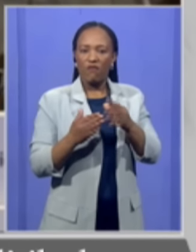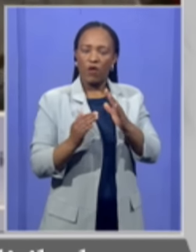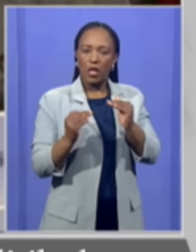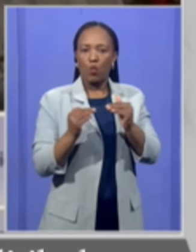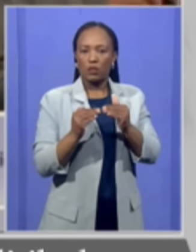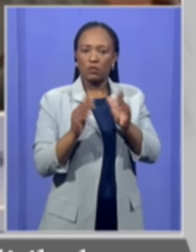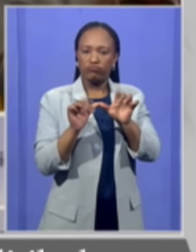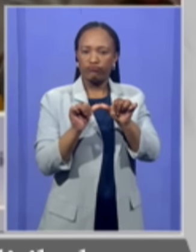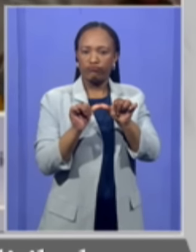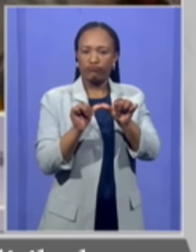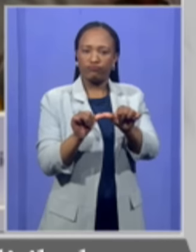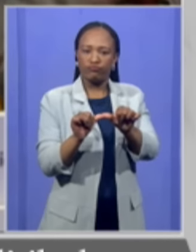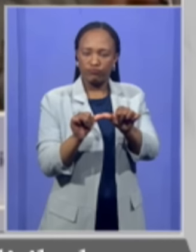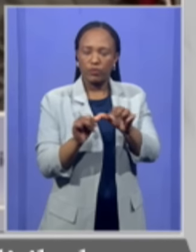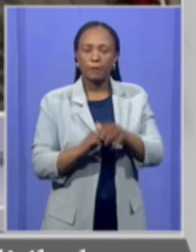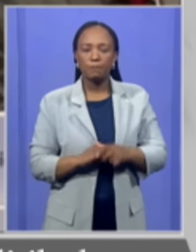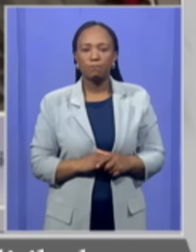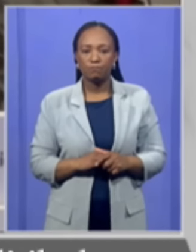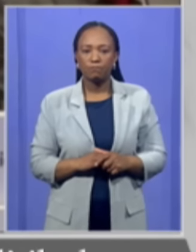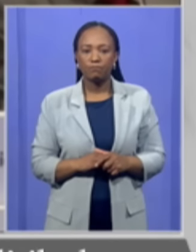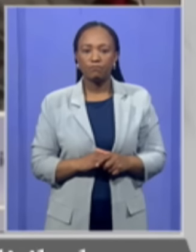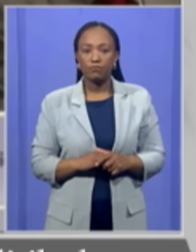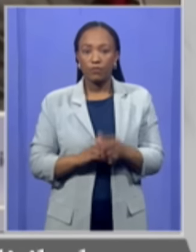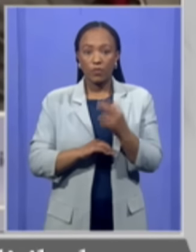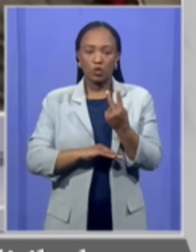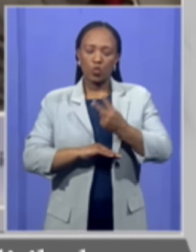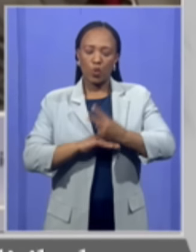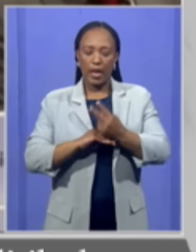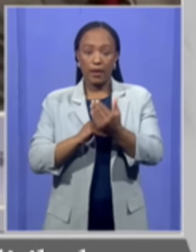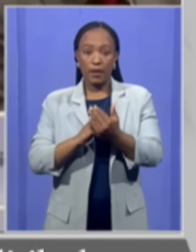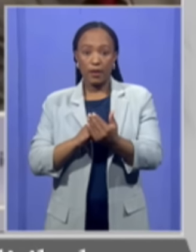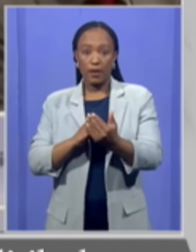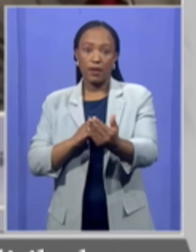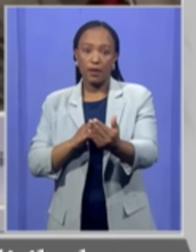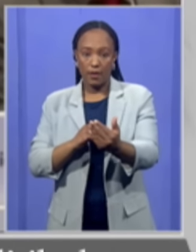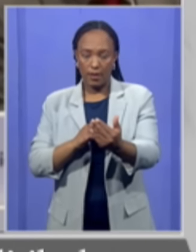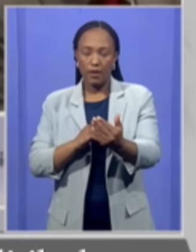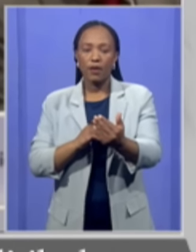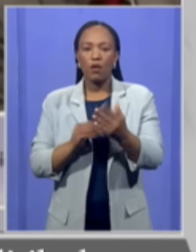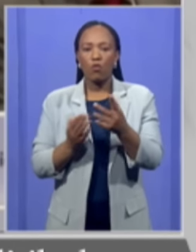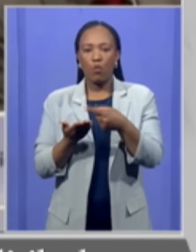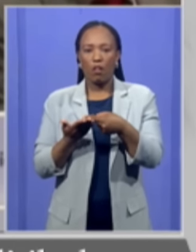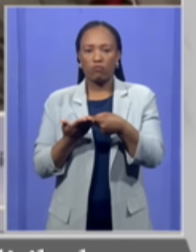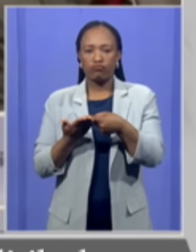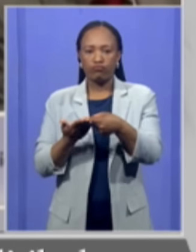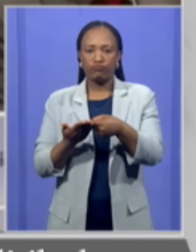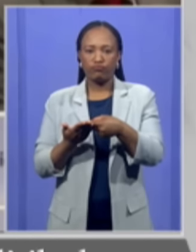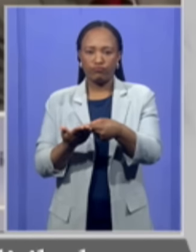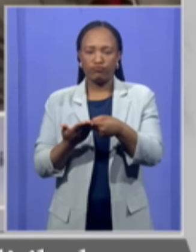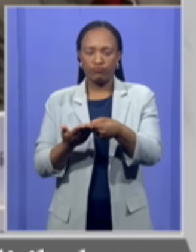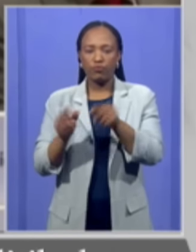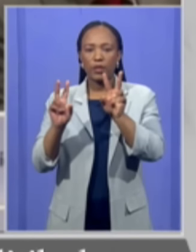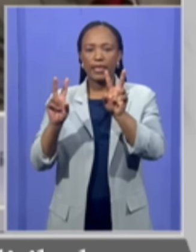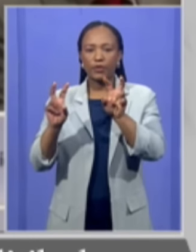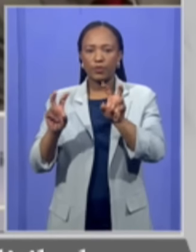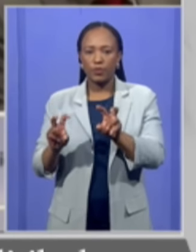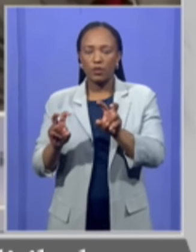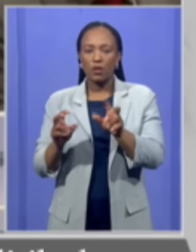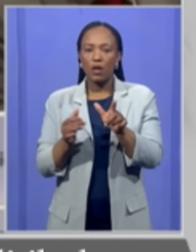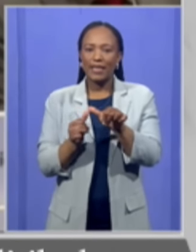sustainability. Over the next 2 days, we will be discussing the following issues as